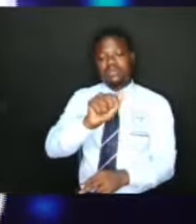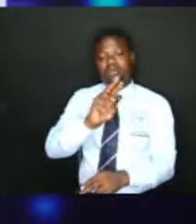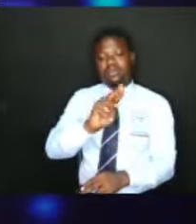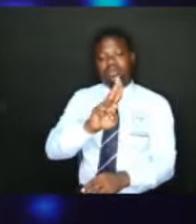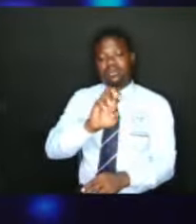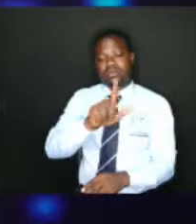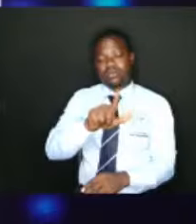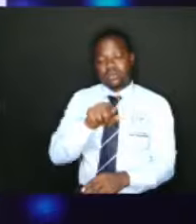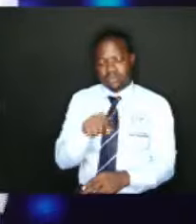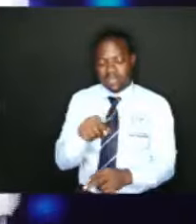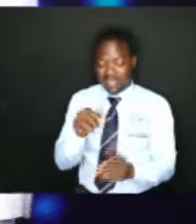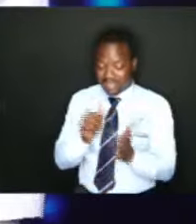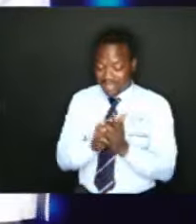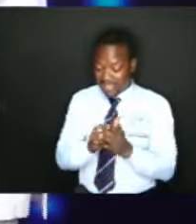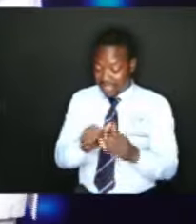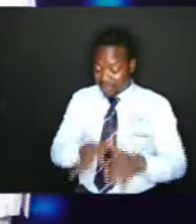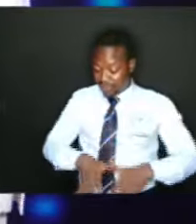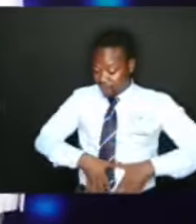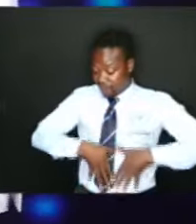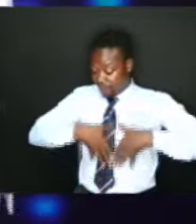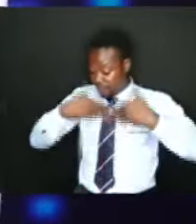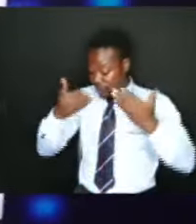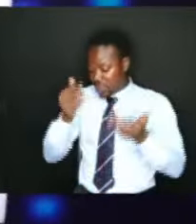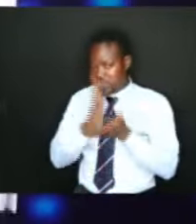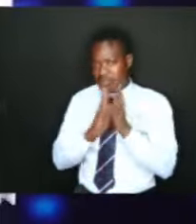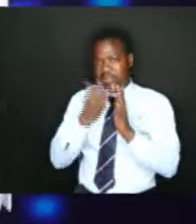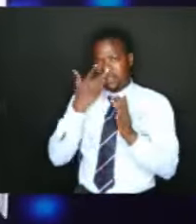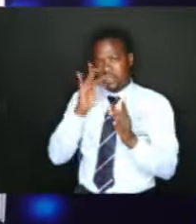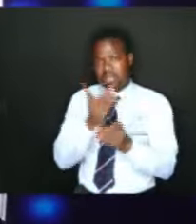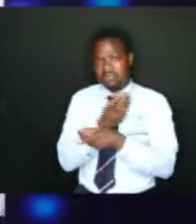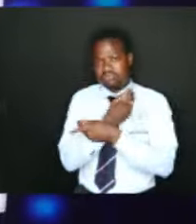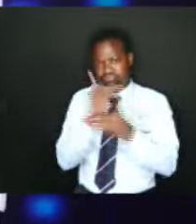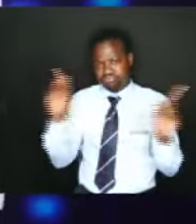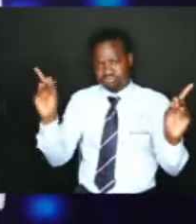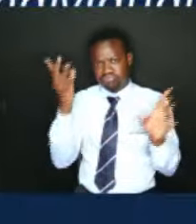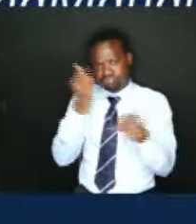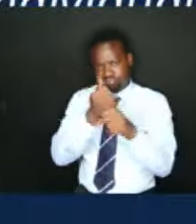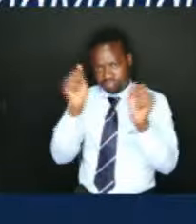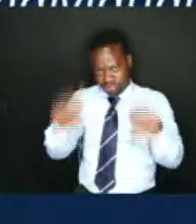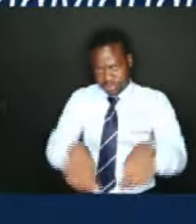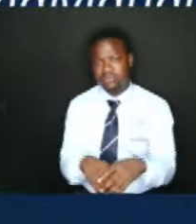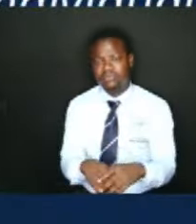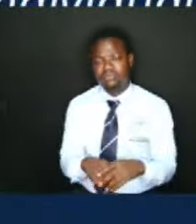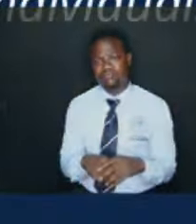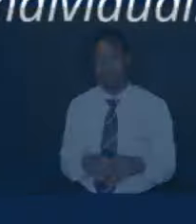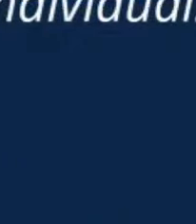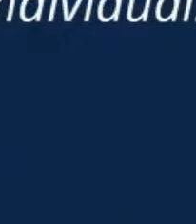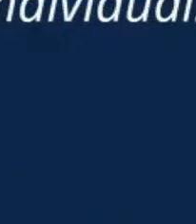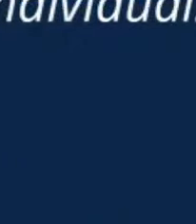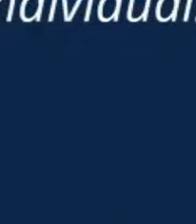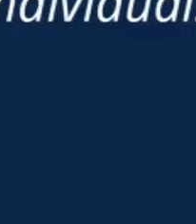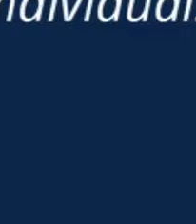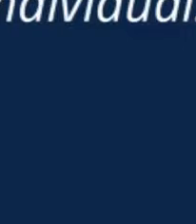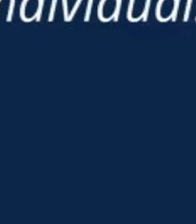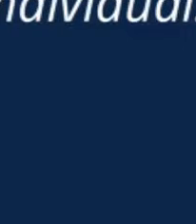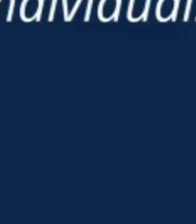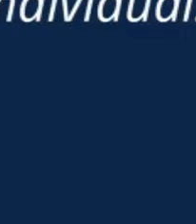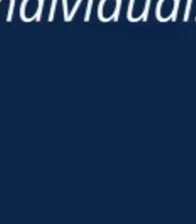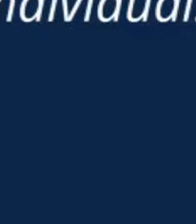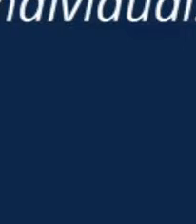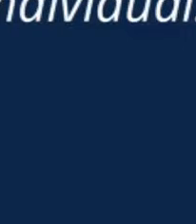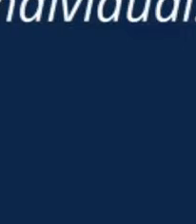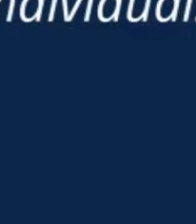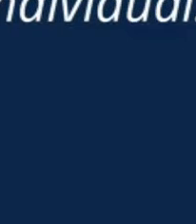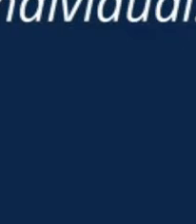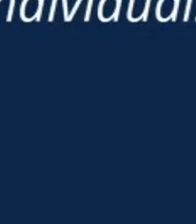The act of confession brings deliverance. Now, it brings deliverance